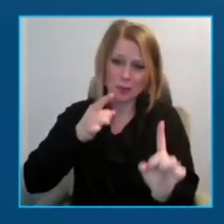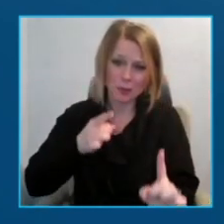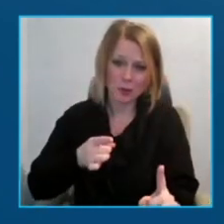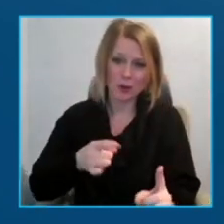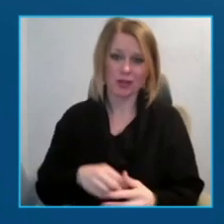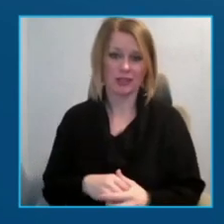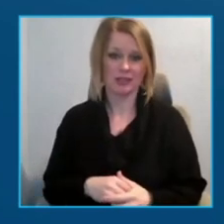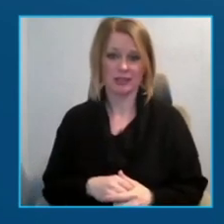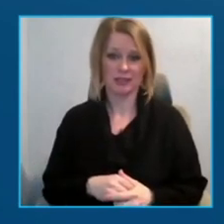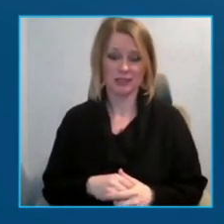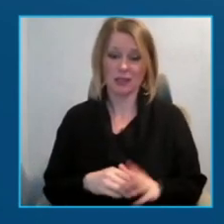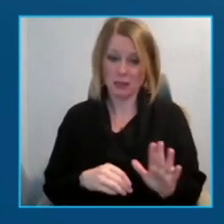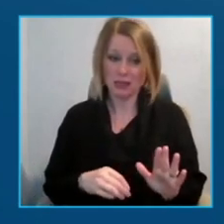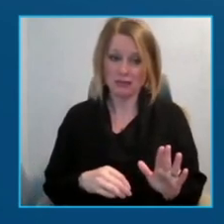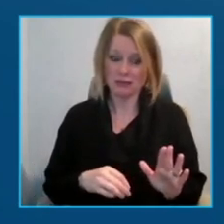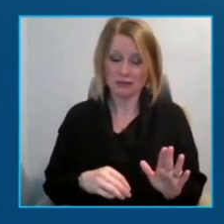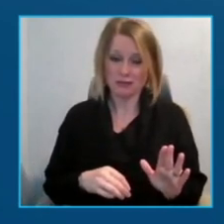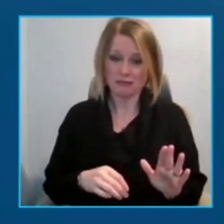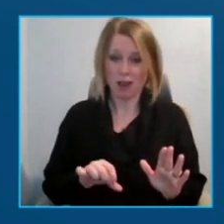for affirmative action.